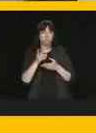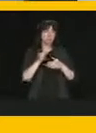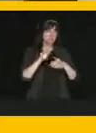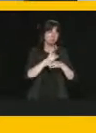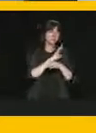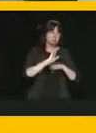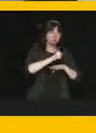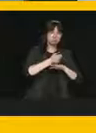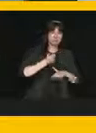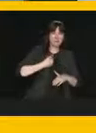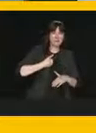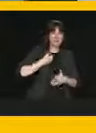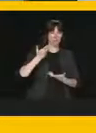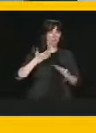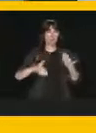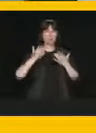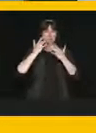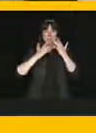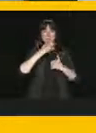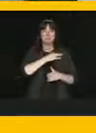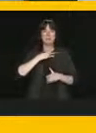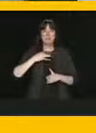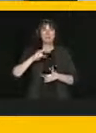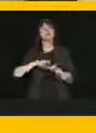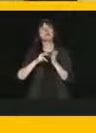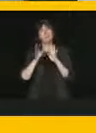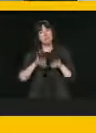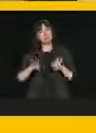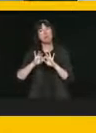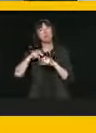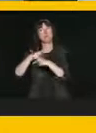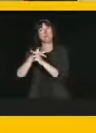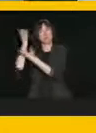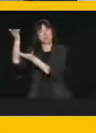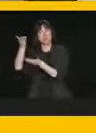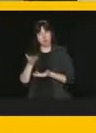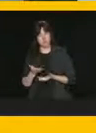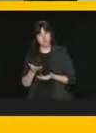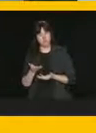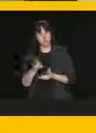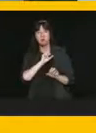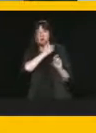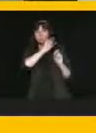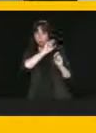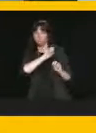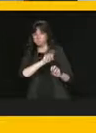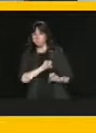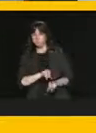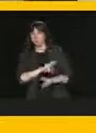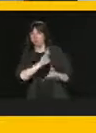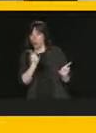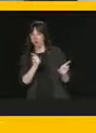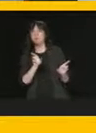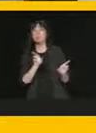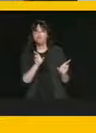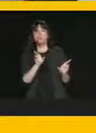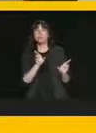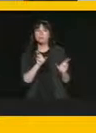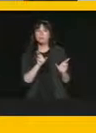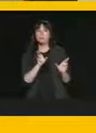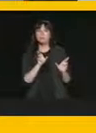this case it was better to ensure that the products could come in, and we're trying to ensure the safety